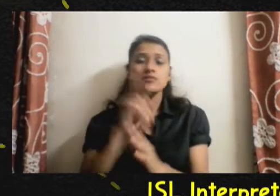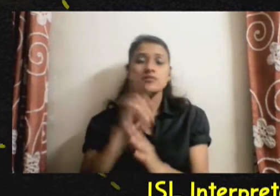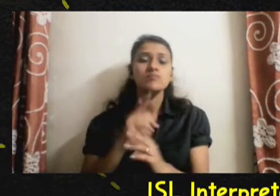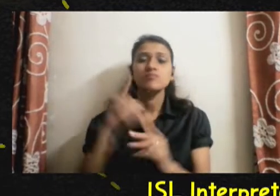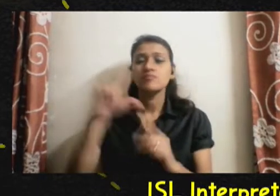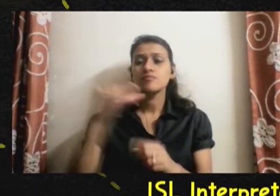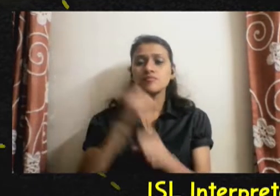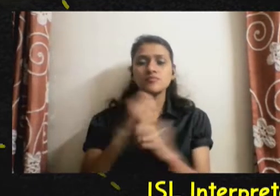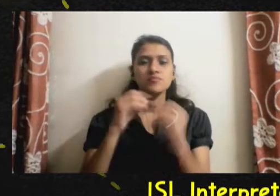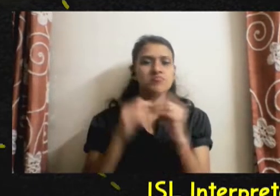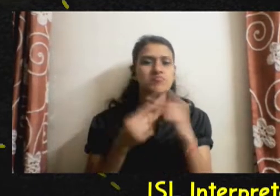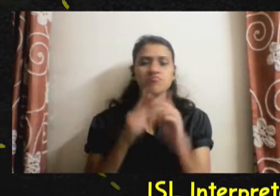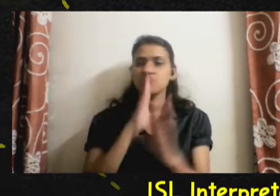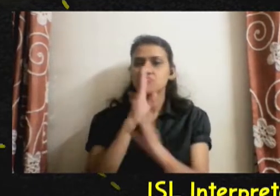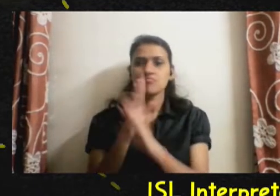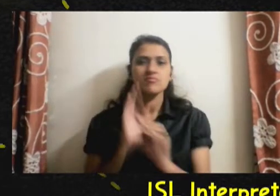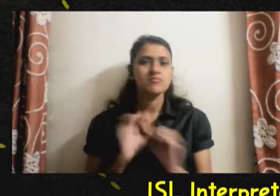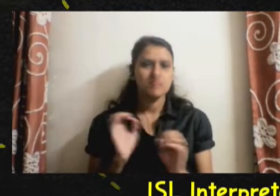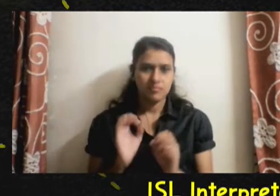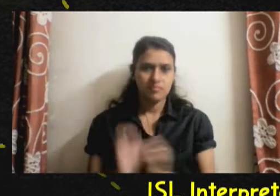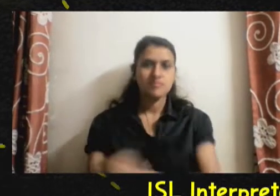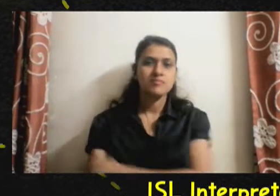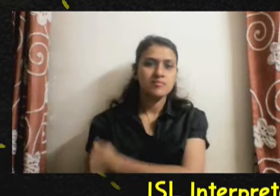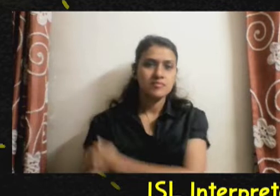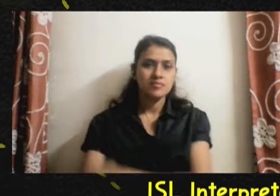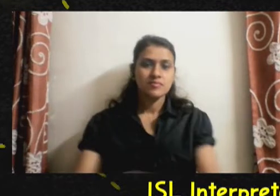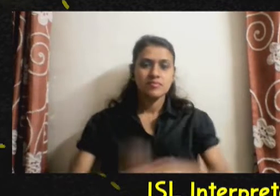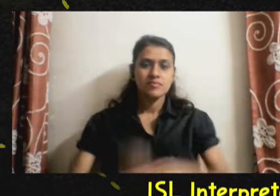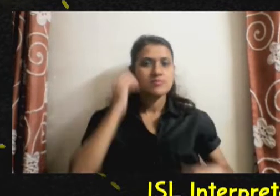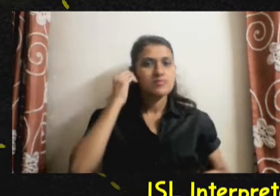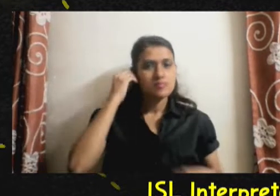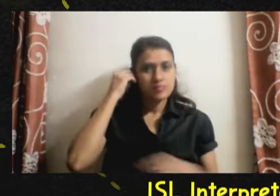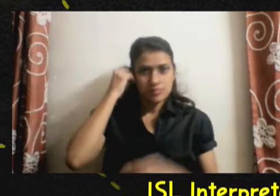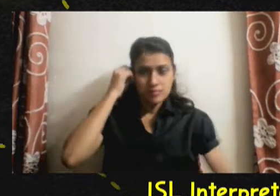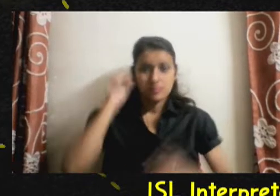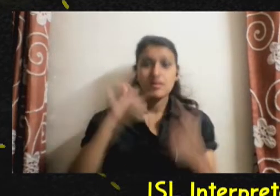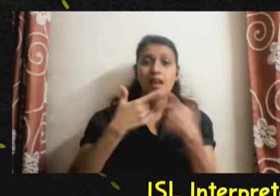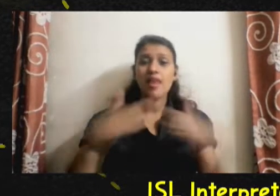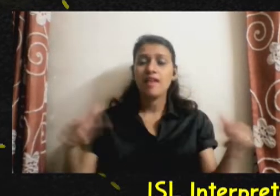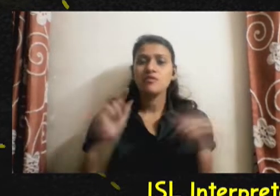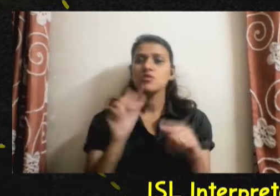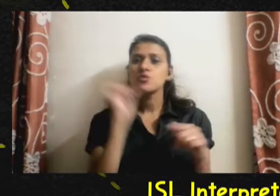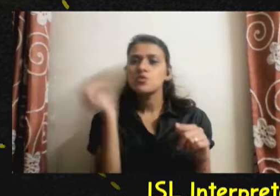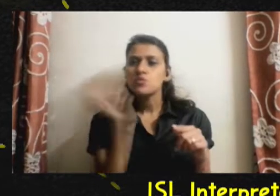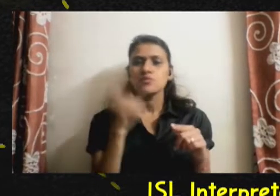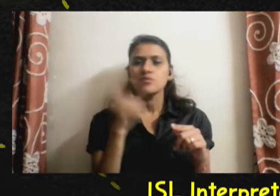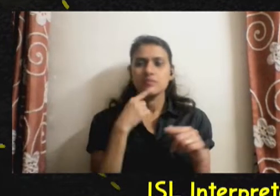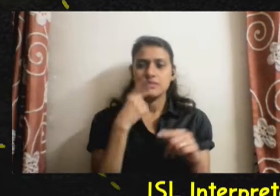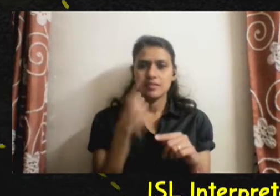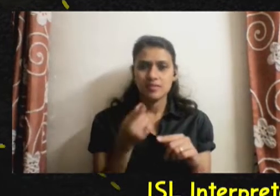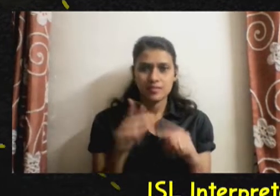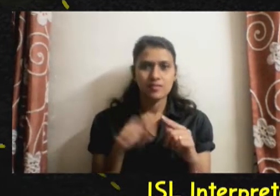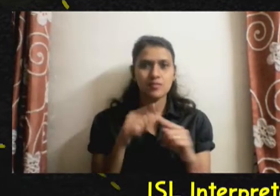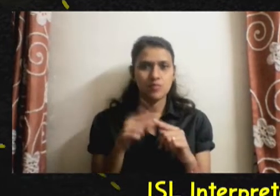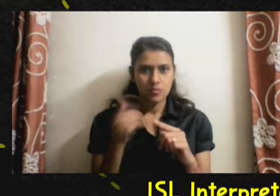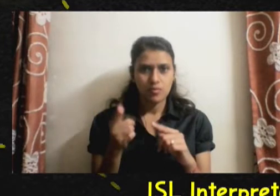community. A lot of us can read the signs that of the language that is being used that tells us that this is